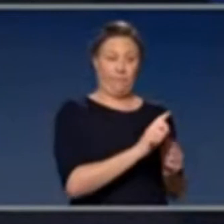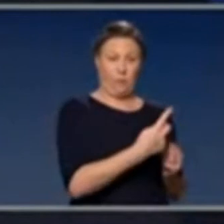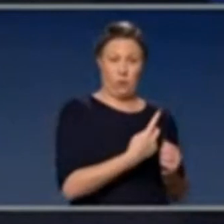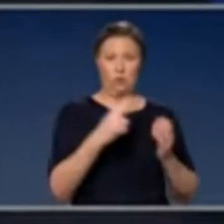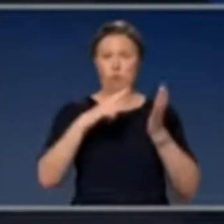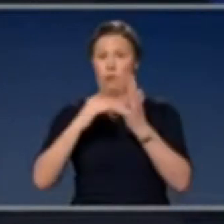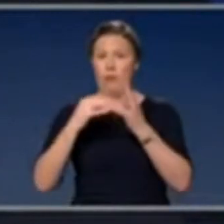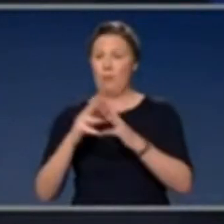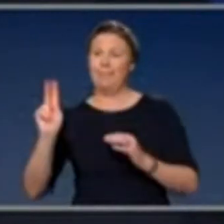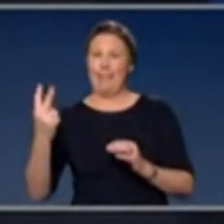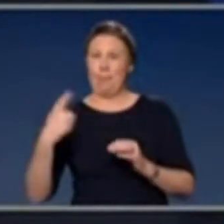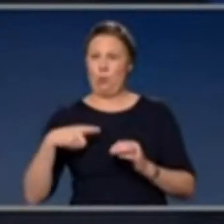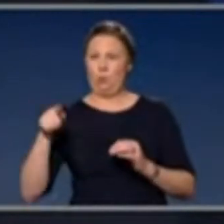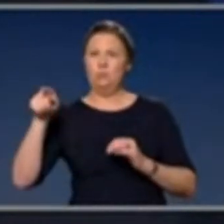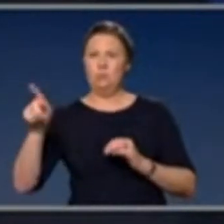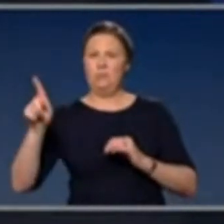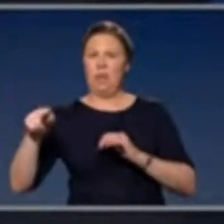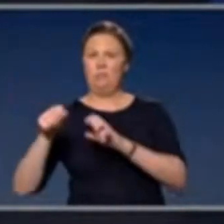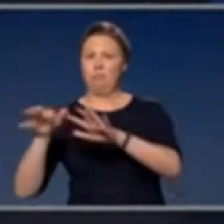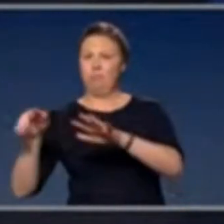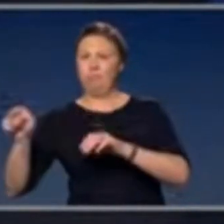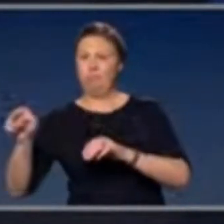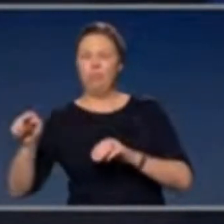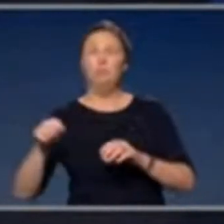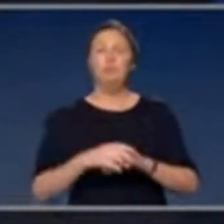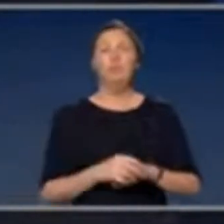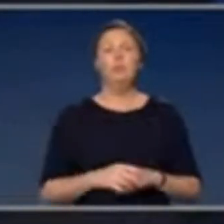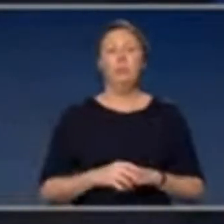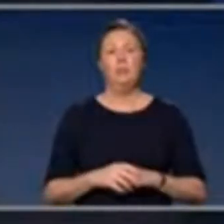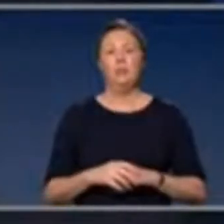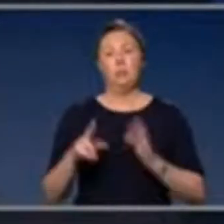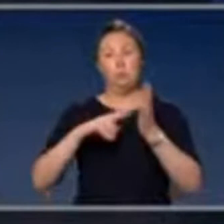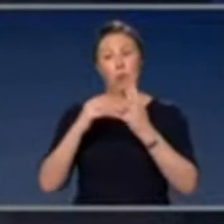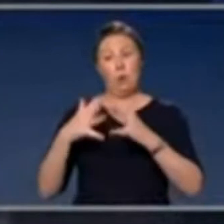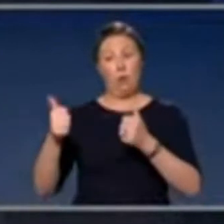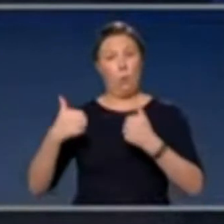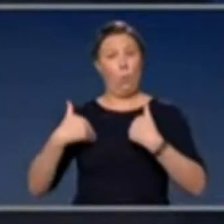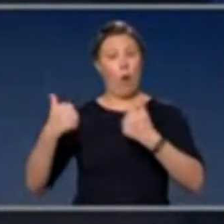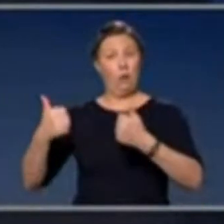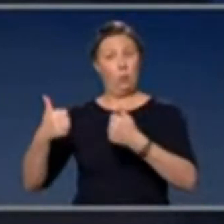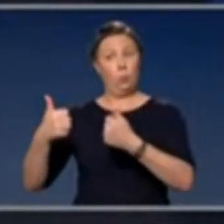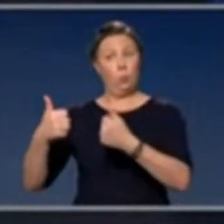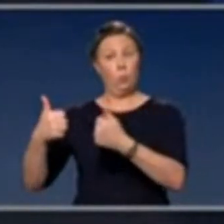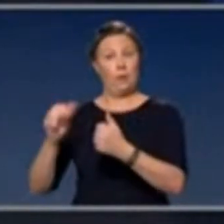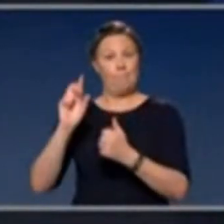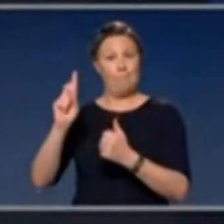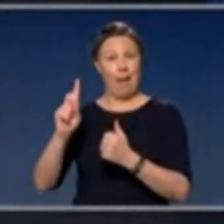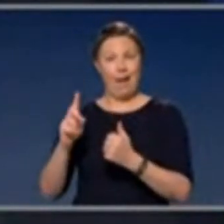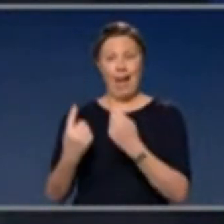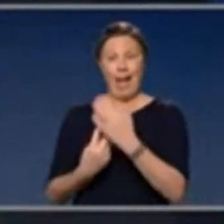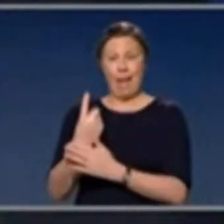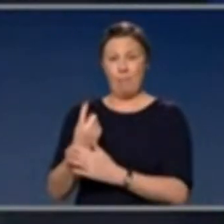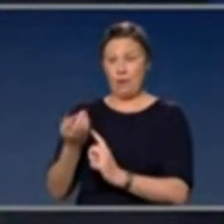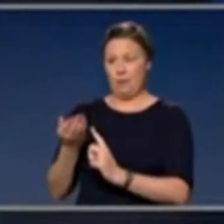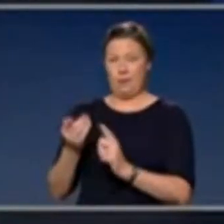But but starting with those ones that are at the moment doing well, but still within a community transmission